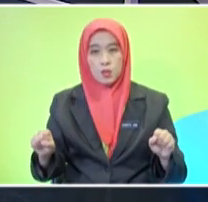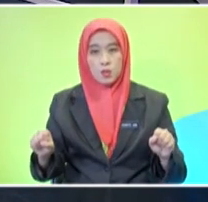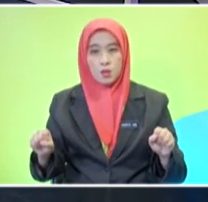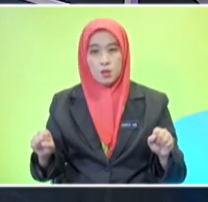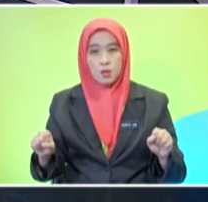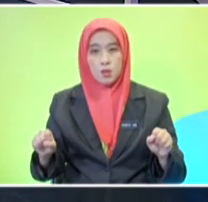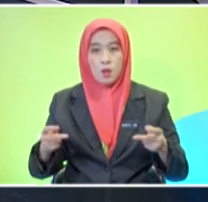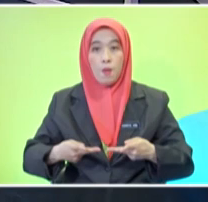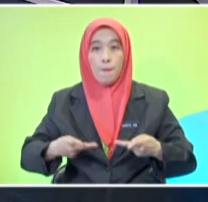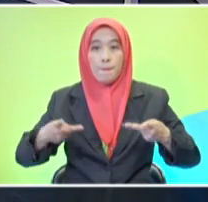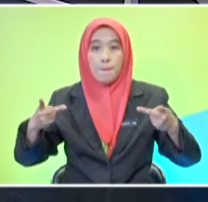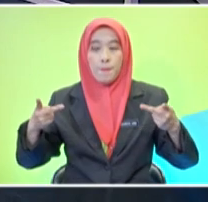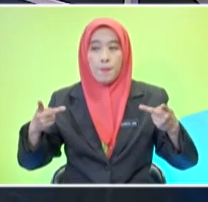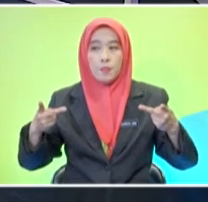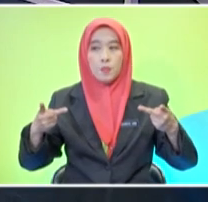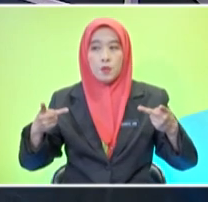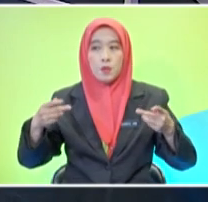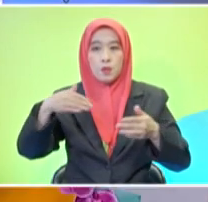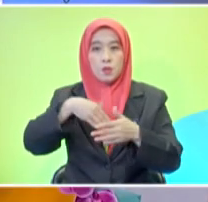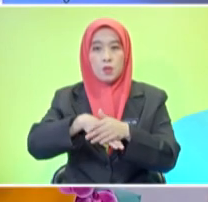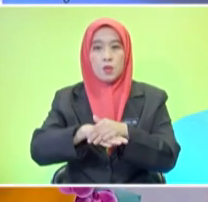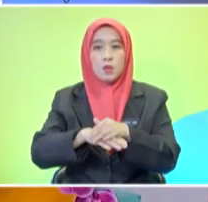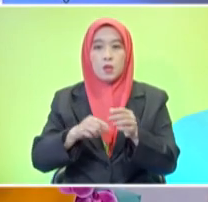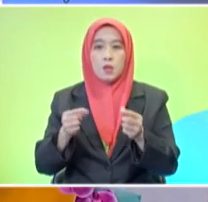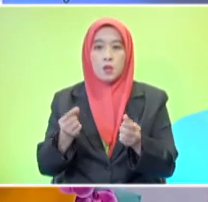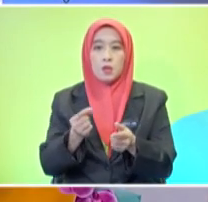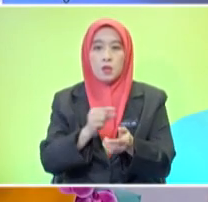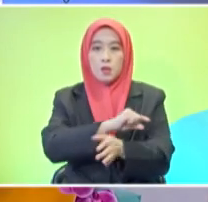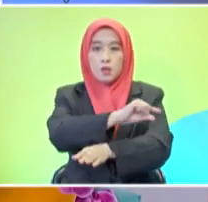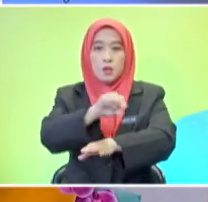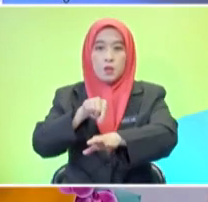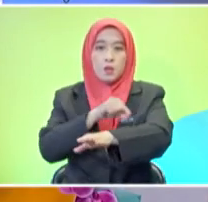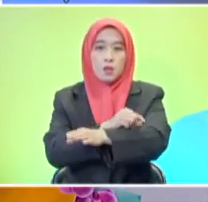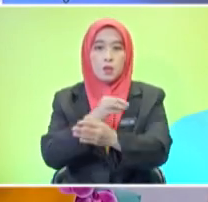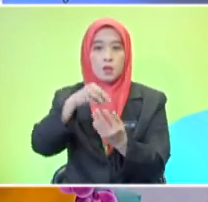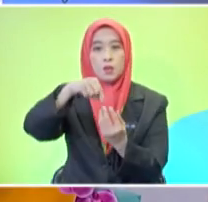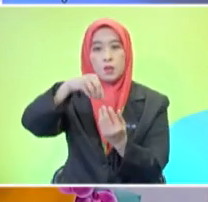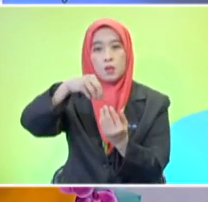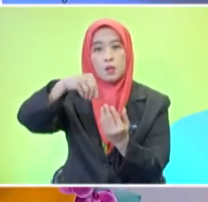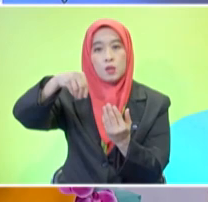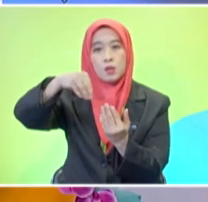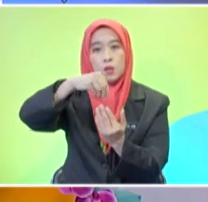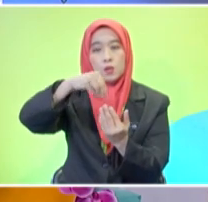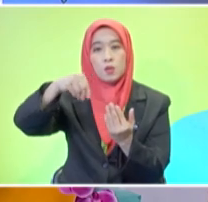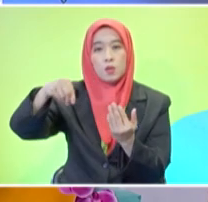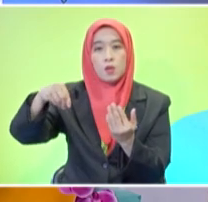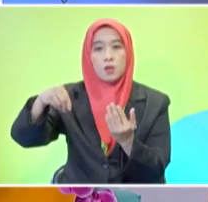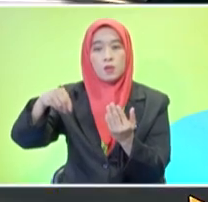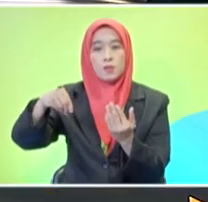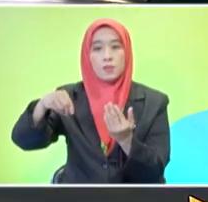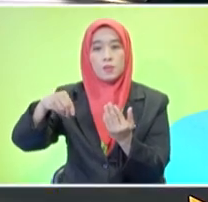two same pots. Okay. And then inside we have the garden soil, and the difference is the number of plants. Ah. Okay.